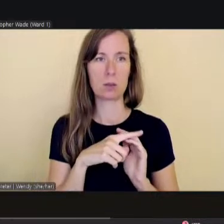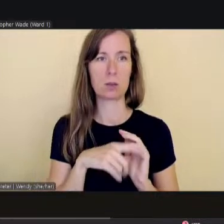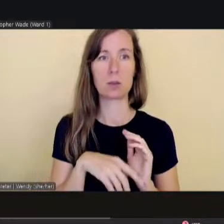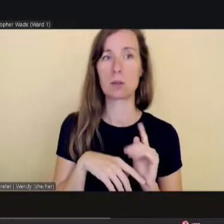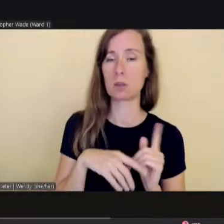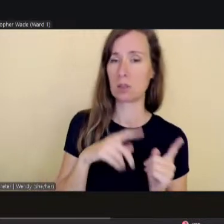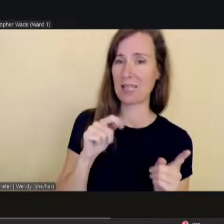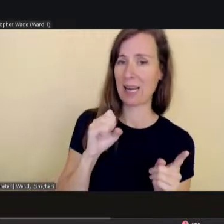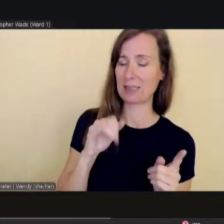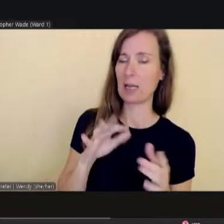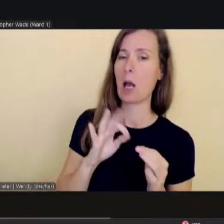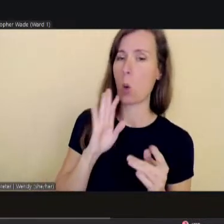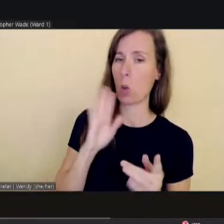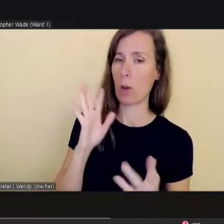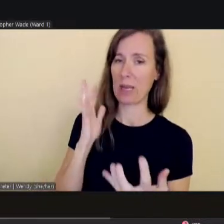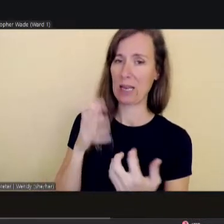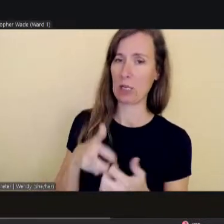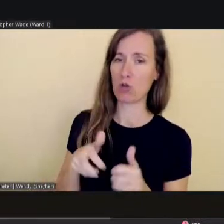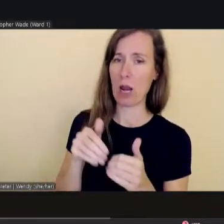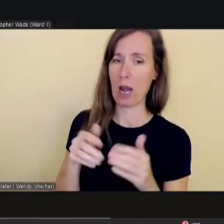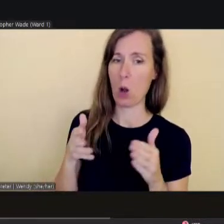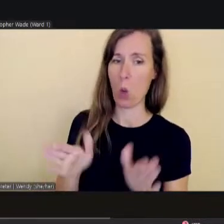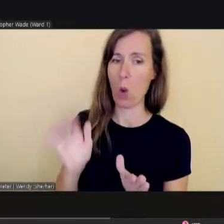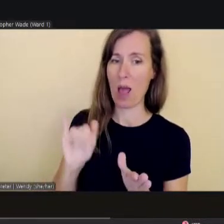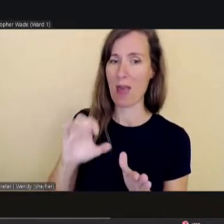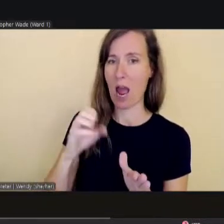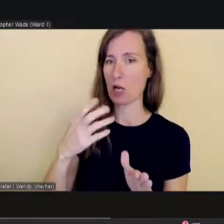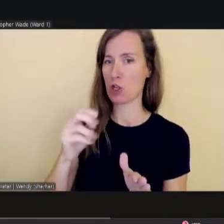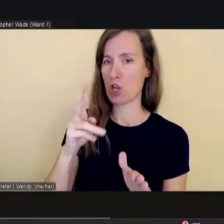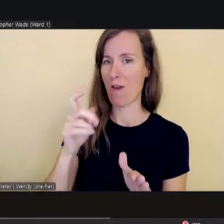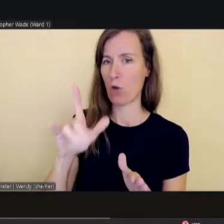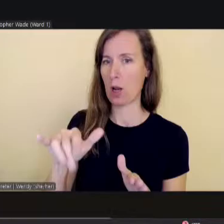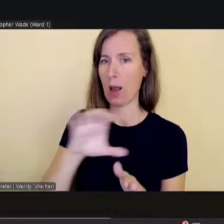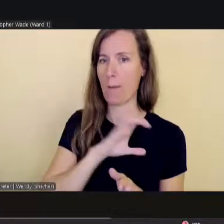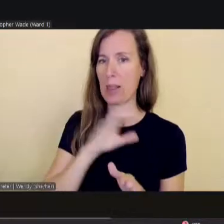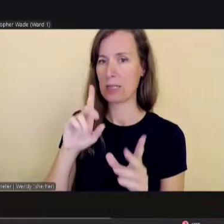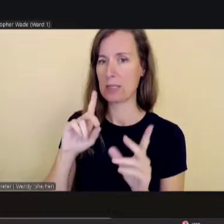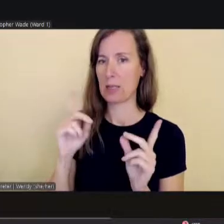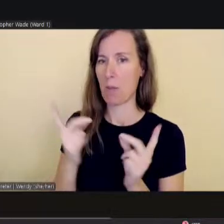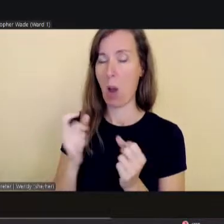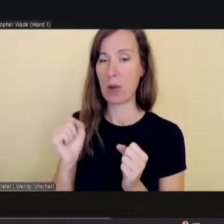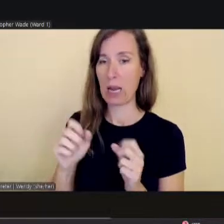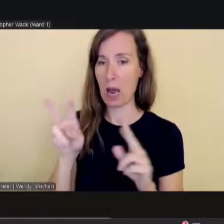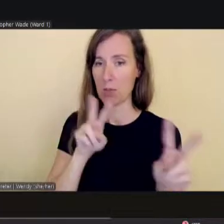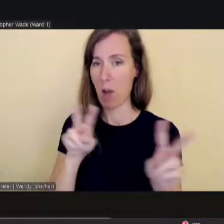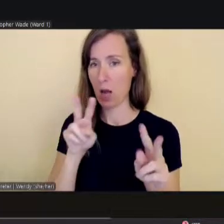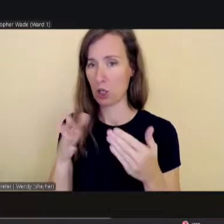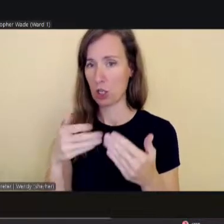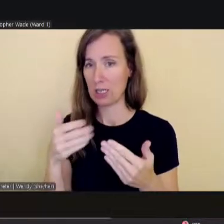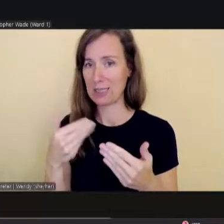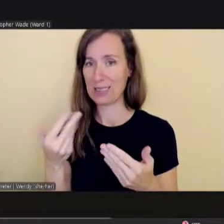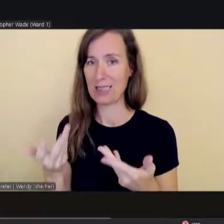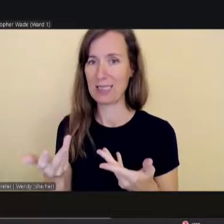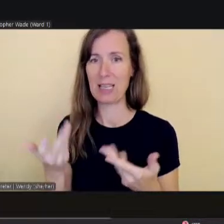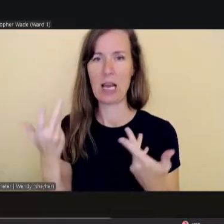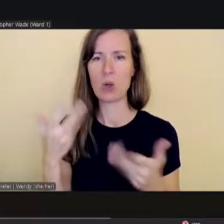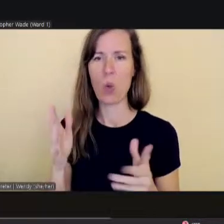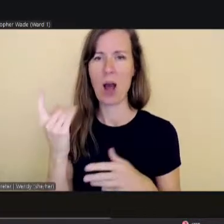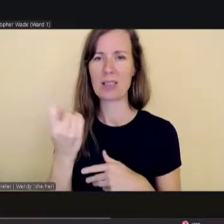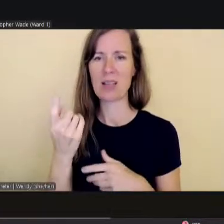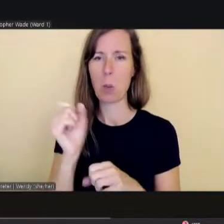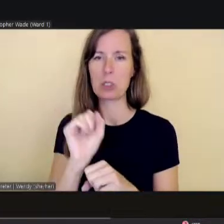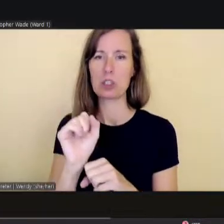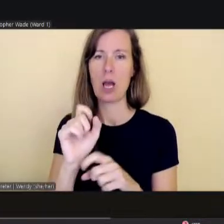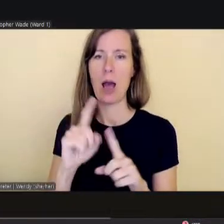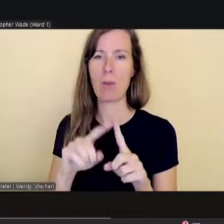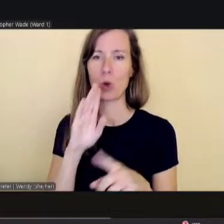so that Cheverly Police Department can monitor them easily. Like, I don't want someone's job to now be switch